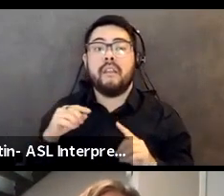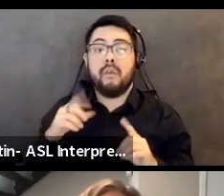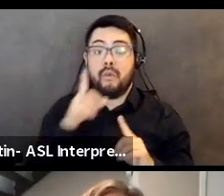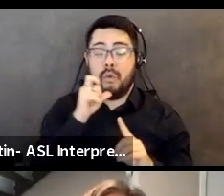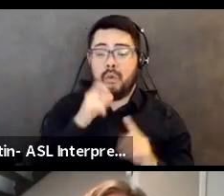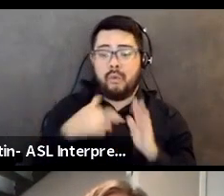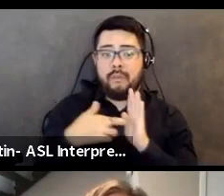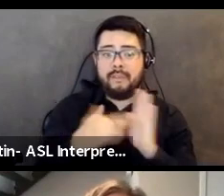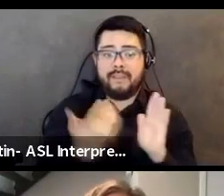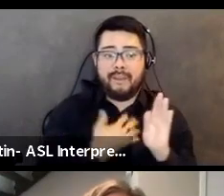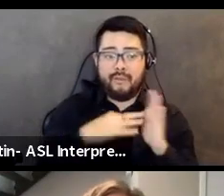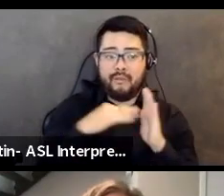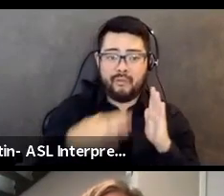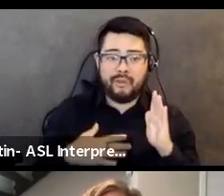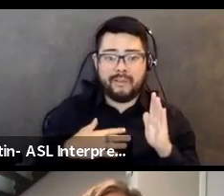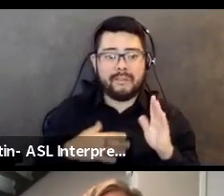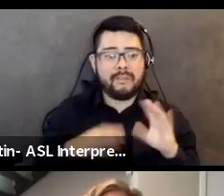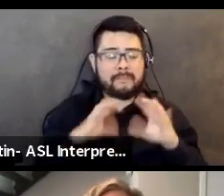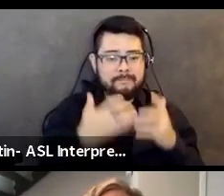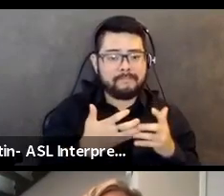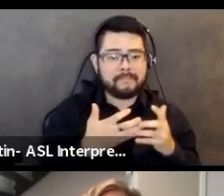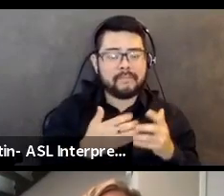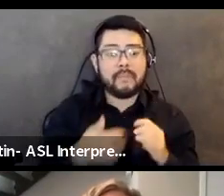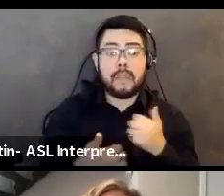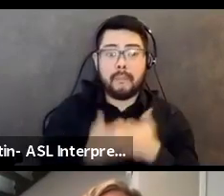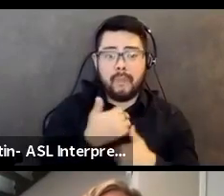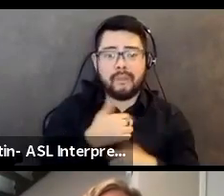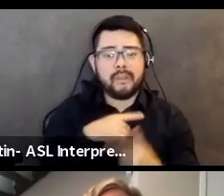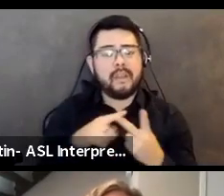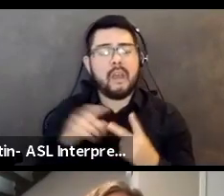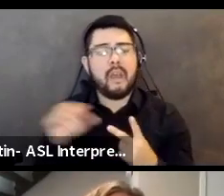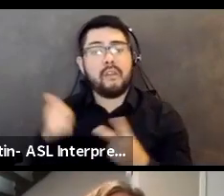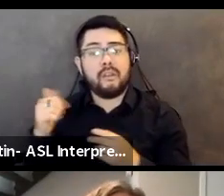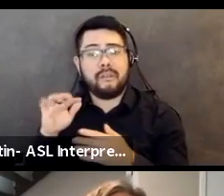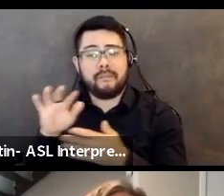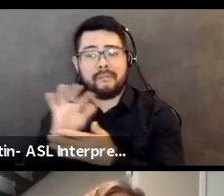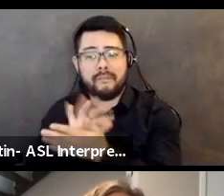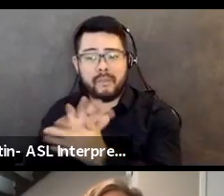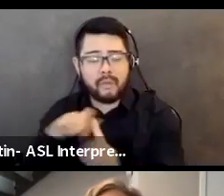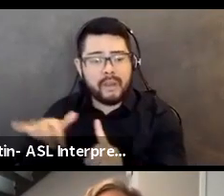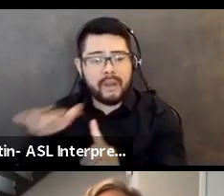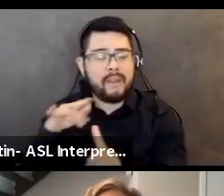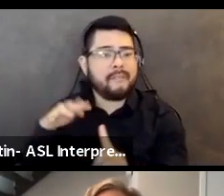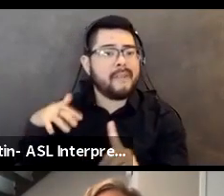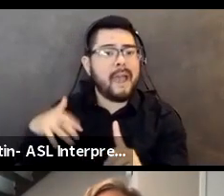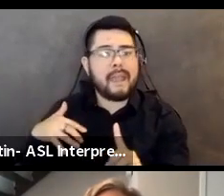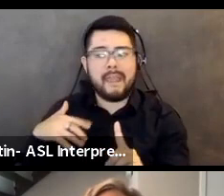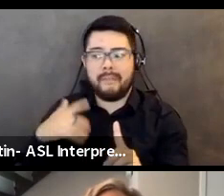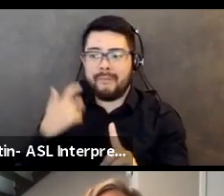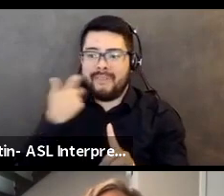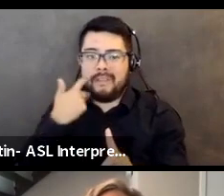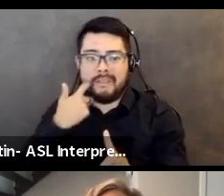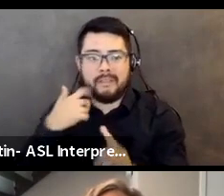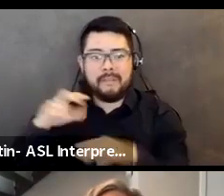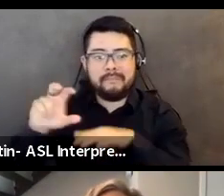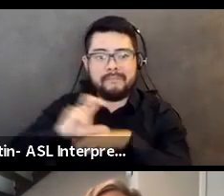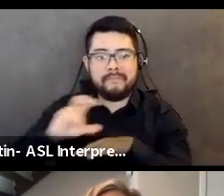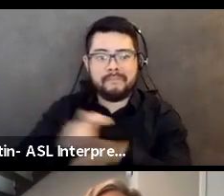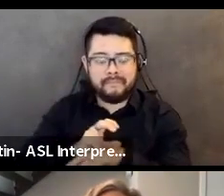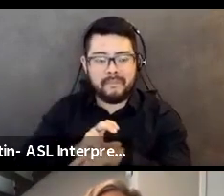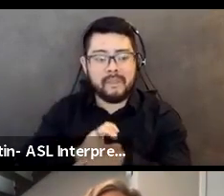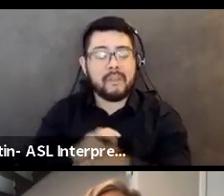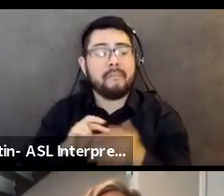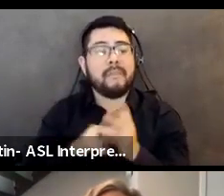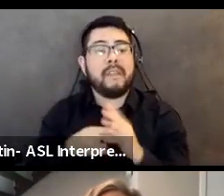and go to areas in which have not seen previous investment um and so that is a way of us looking holistically